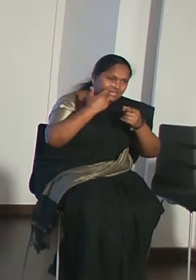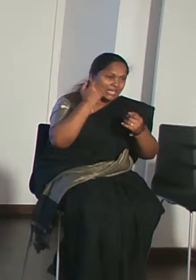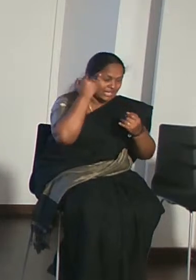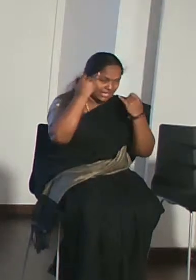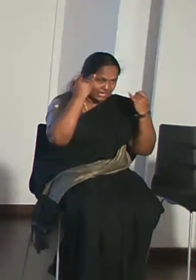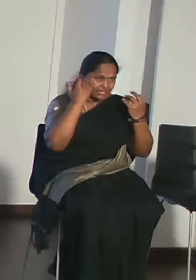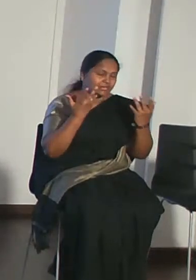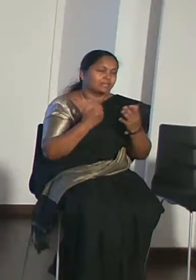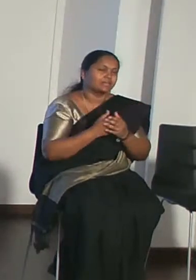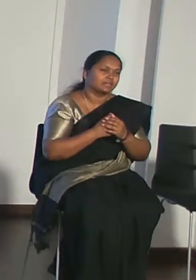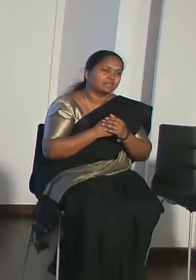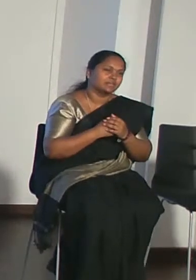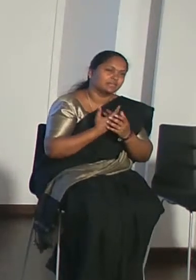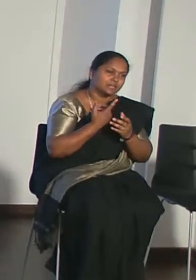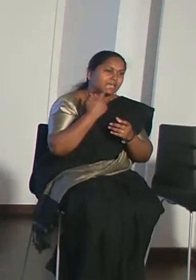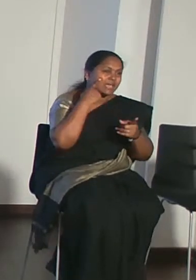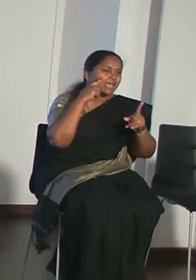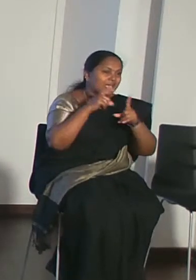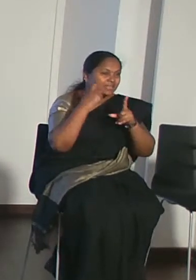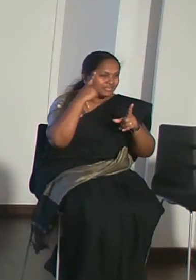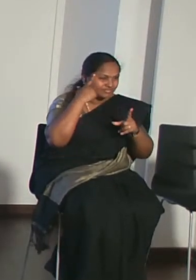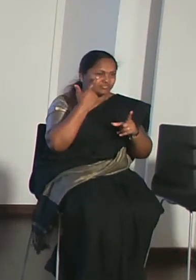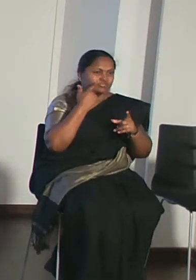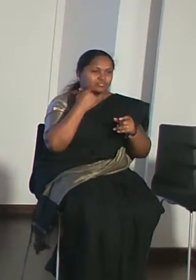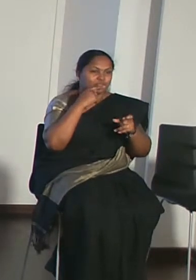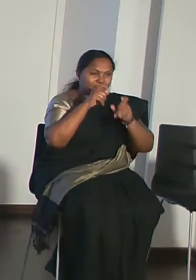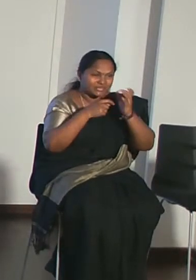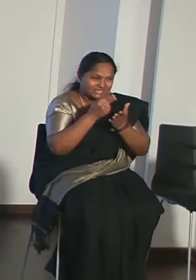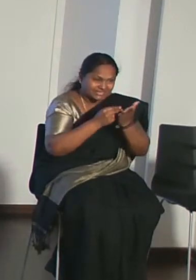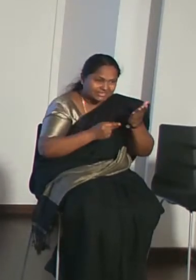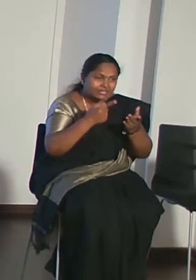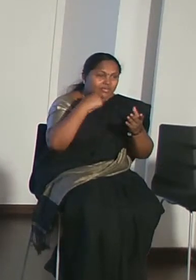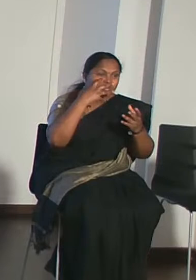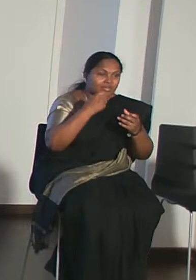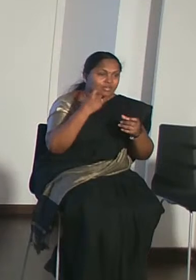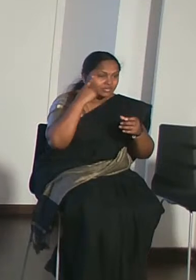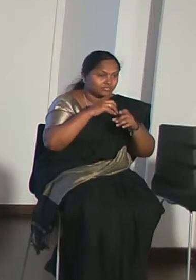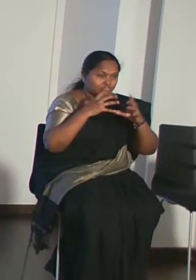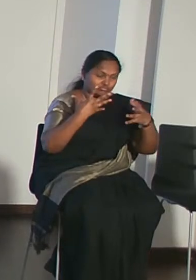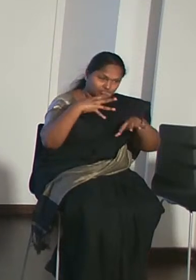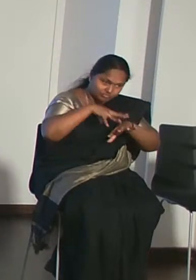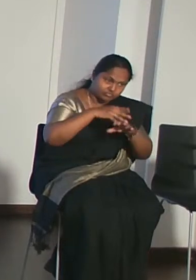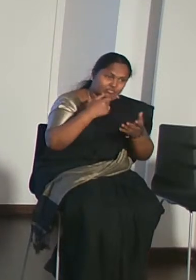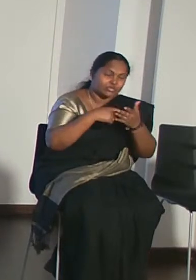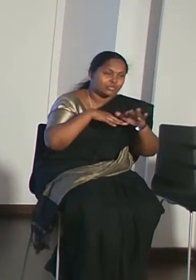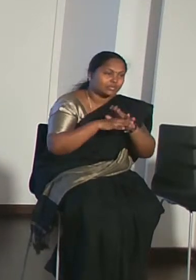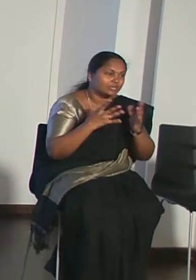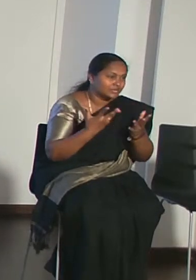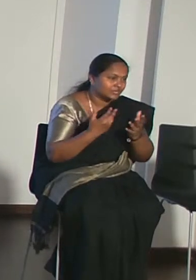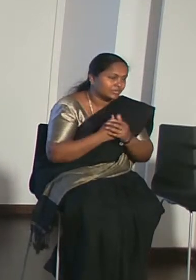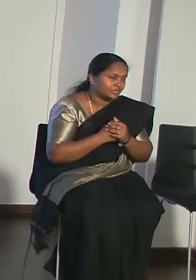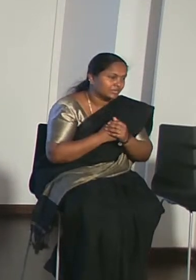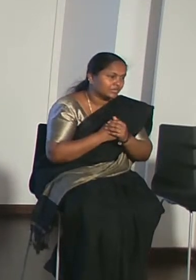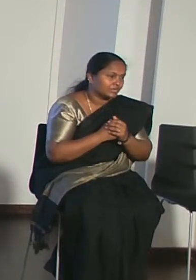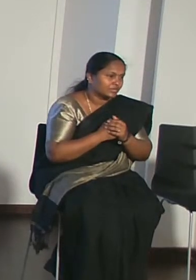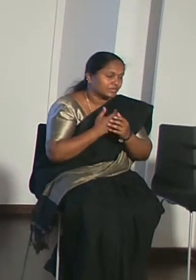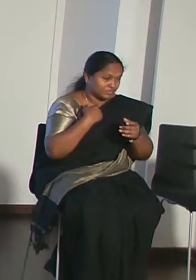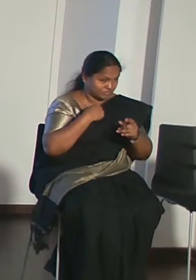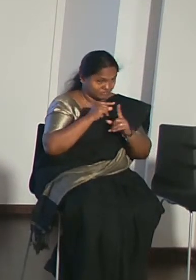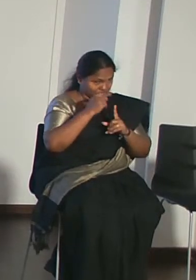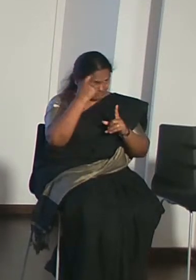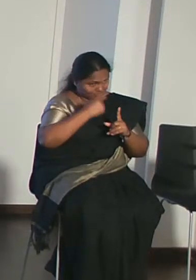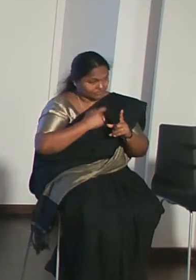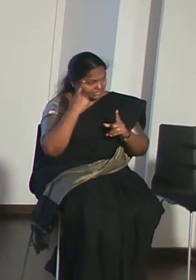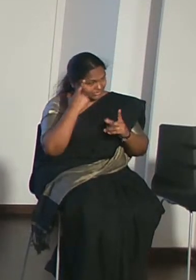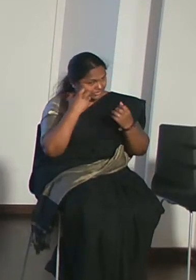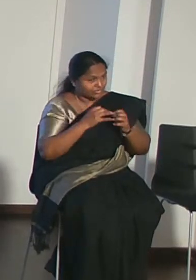idea: is the identity of a curator so bound with an institution too? And I personally have been